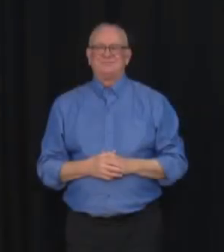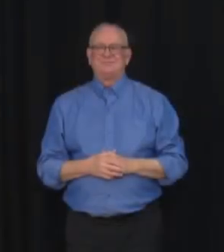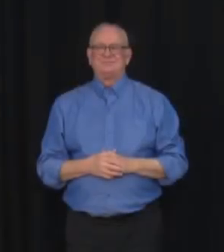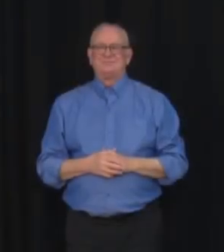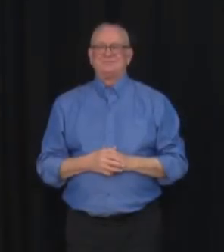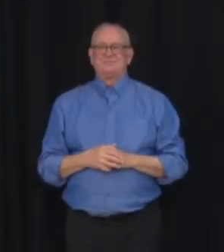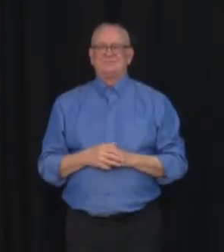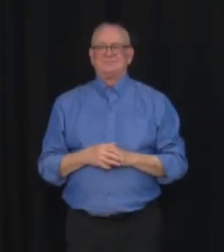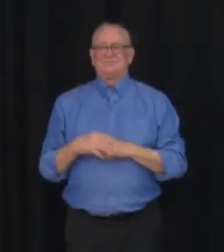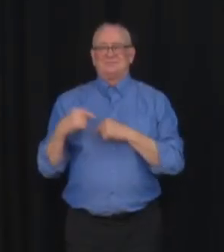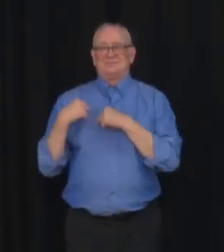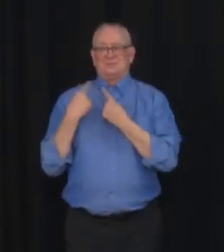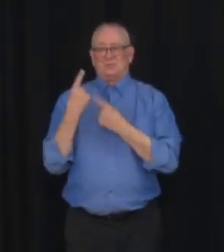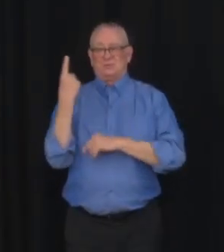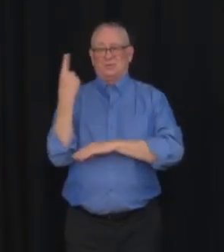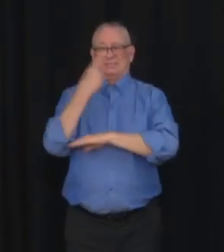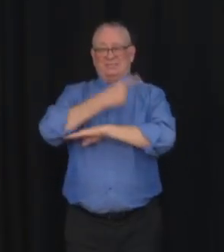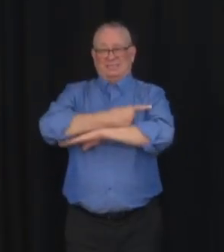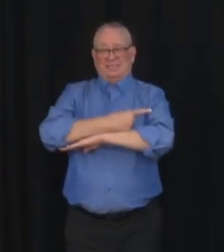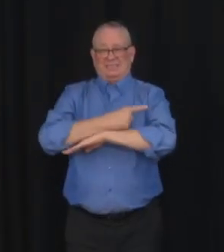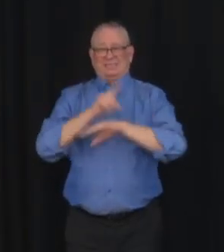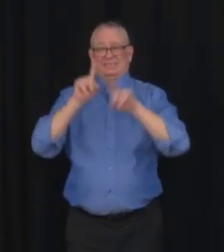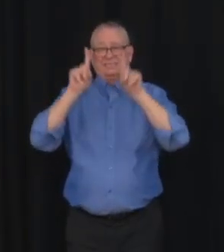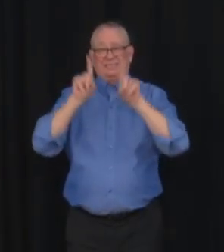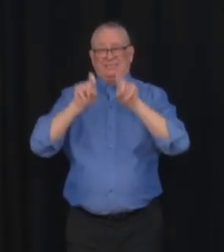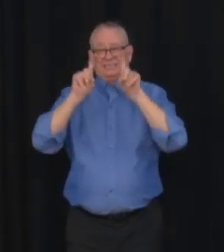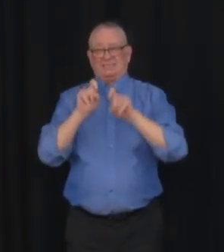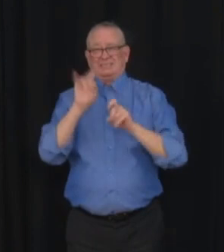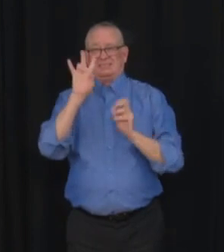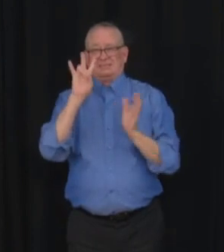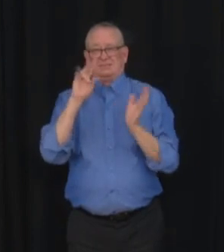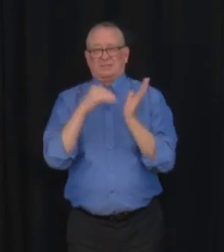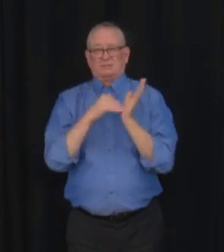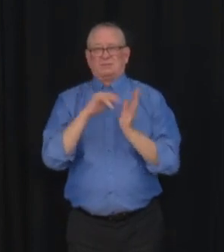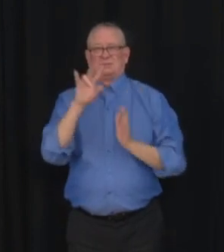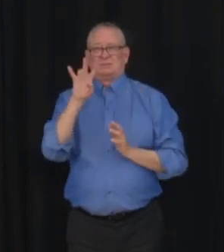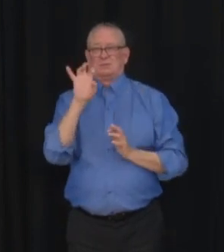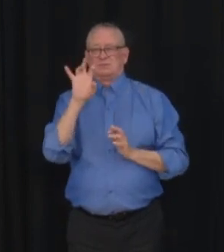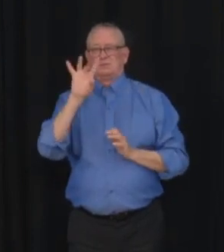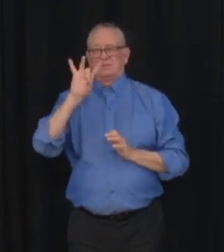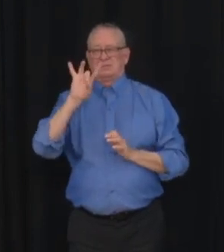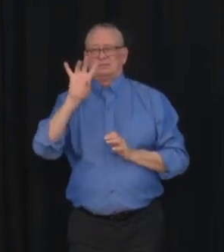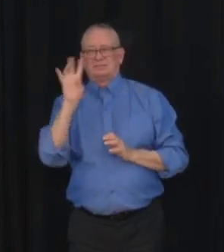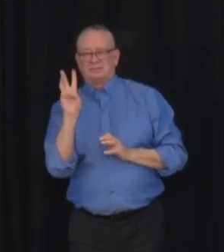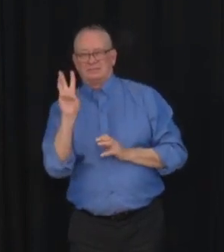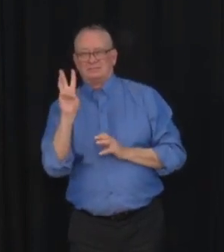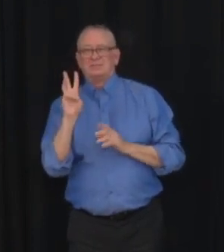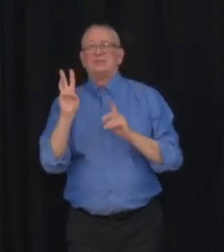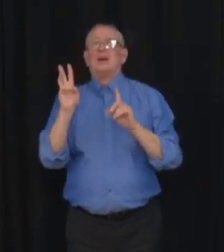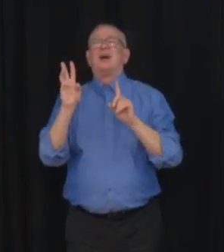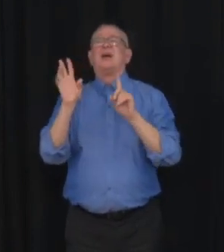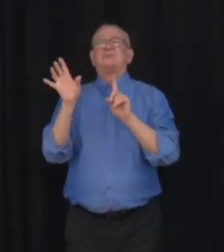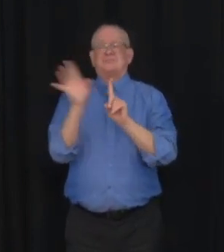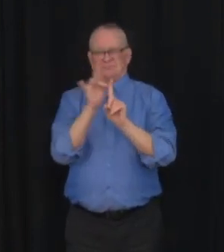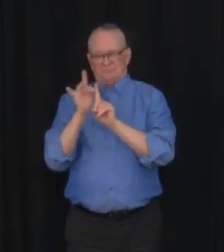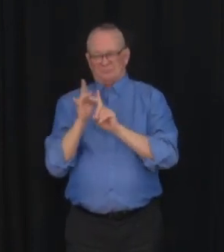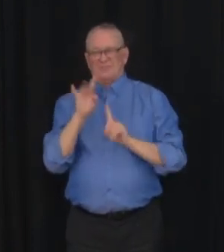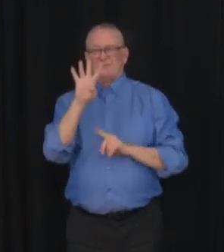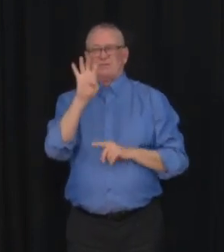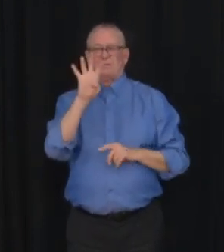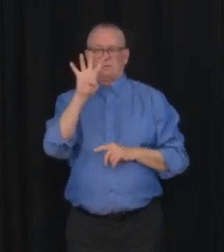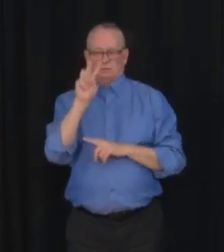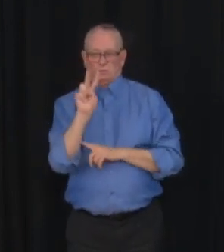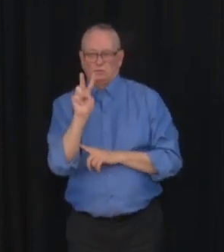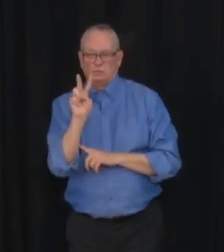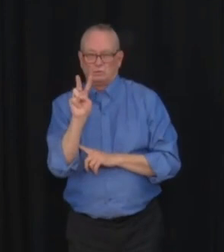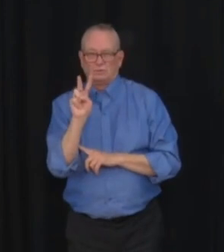Over the last 24 hours, we identified 442 new cases of COVID-19 and completed about